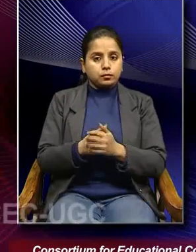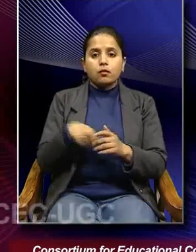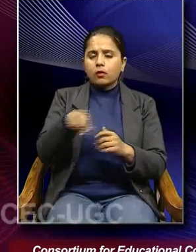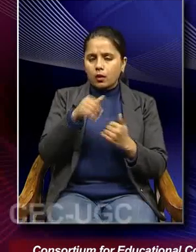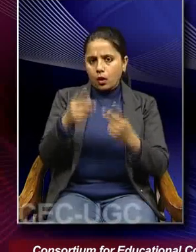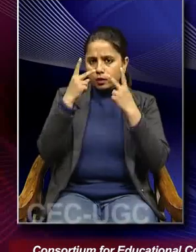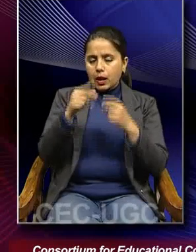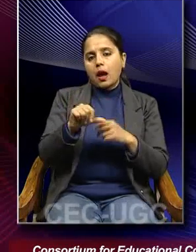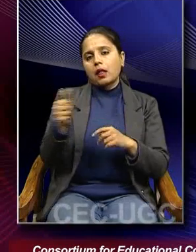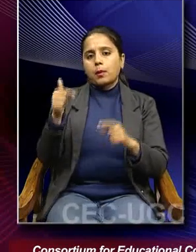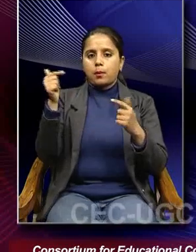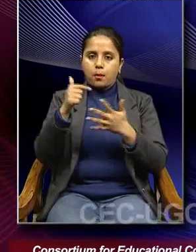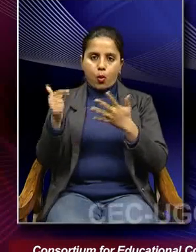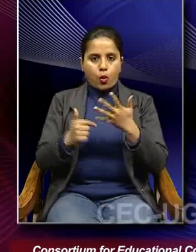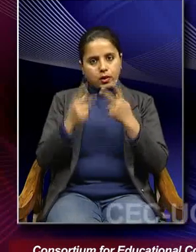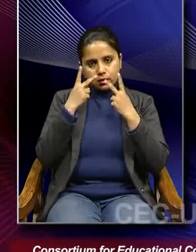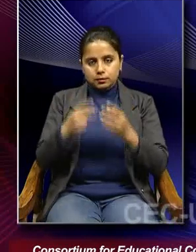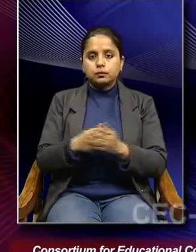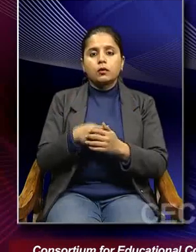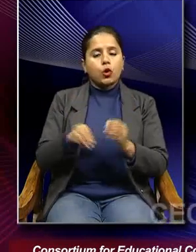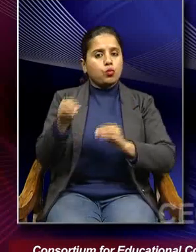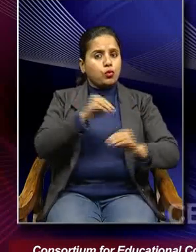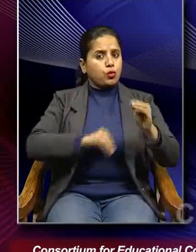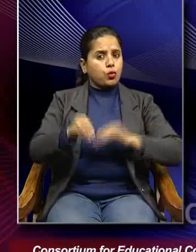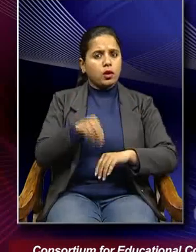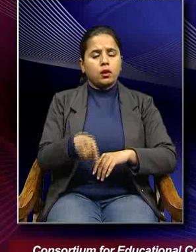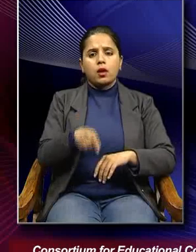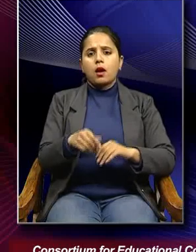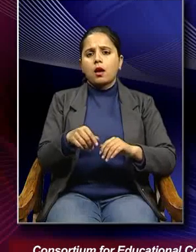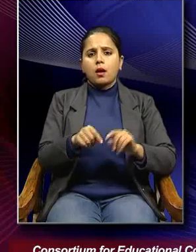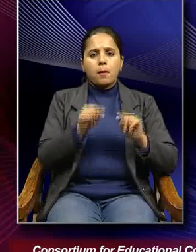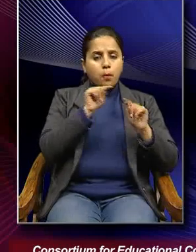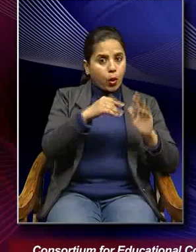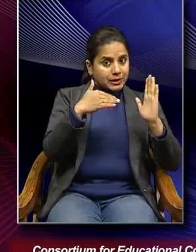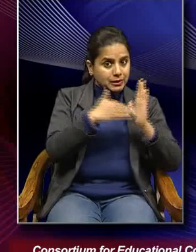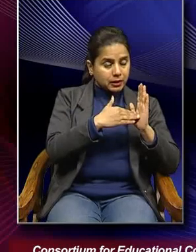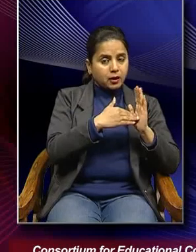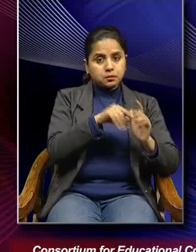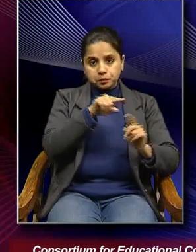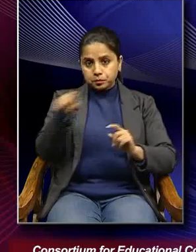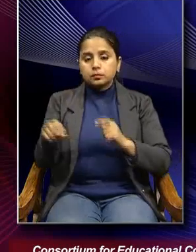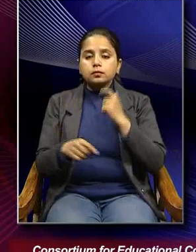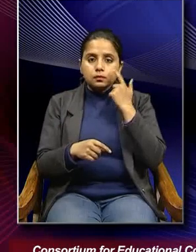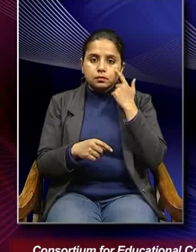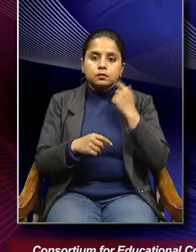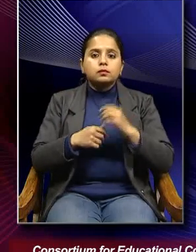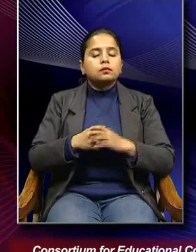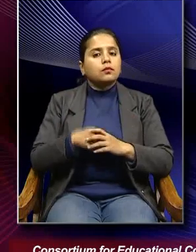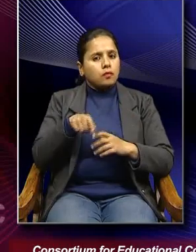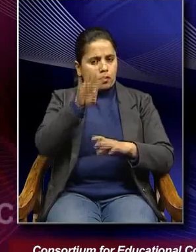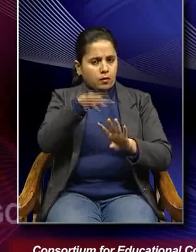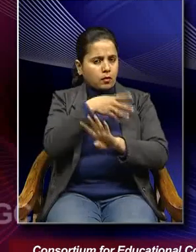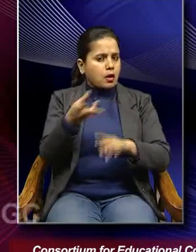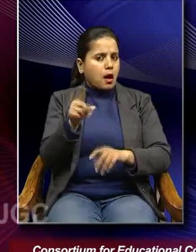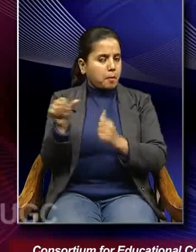the other point. Movement from point Z to, just we move on to the graph